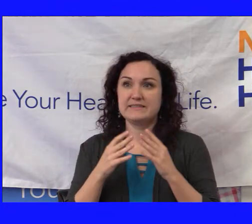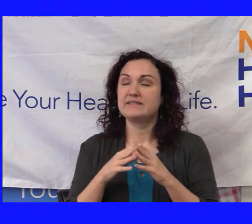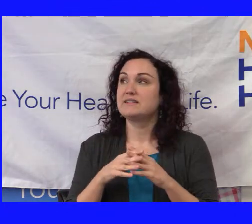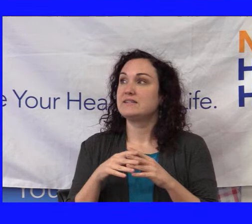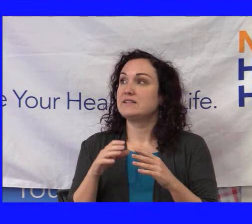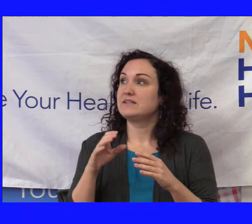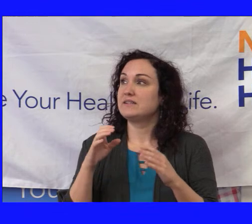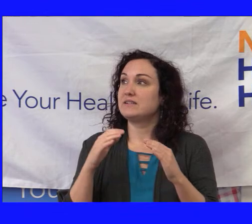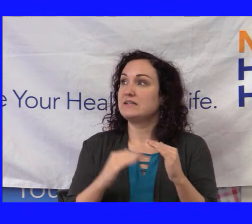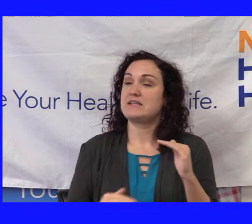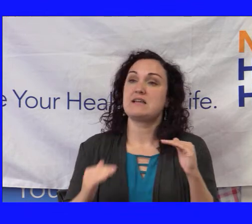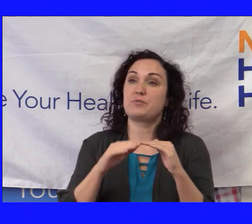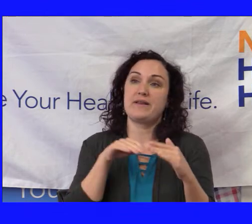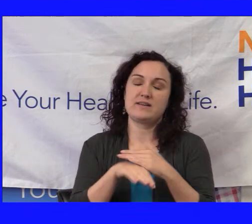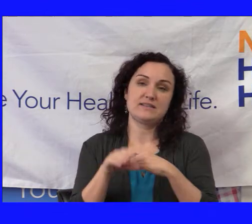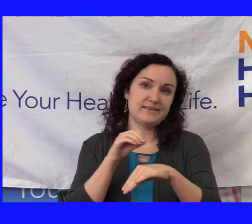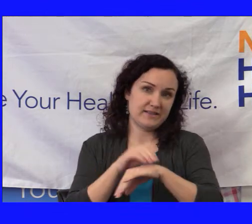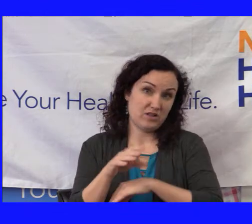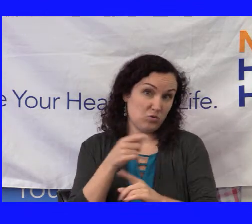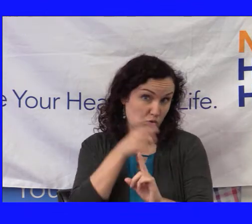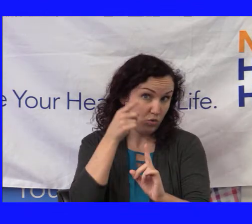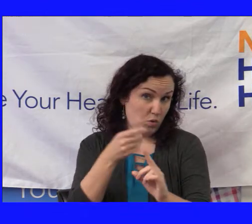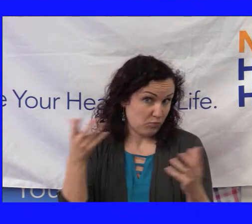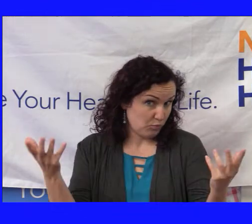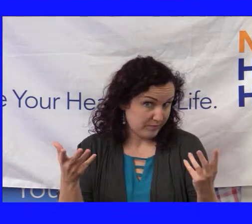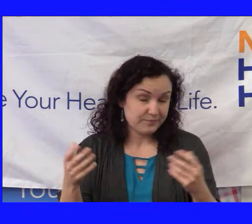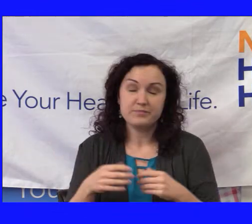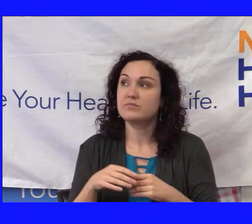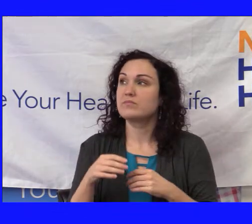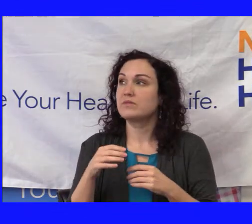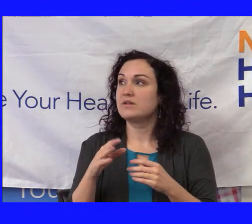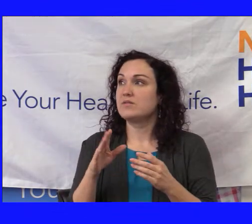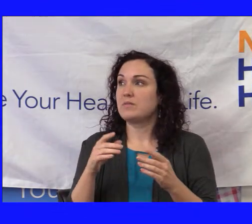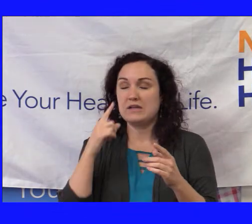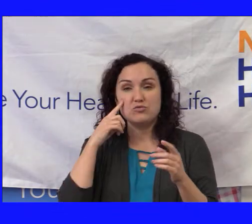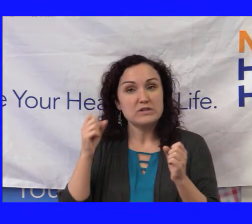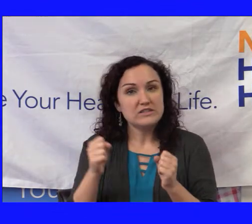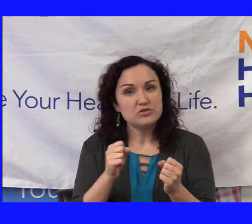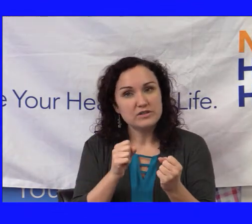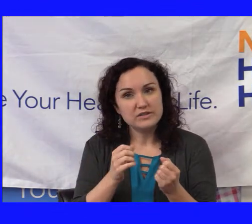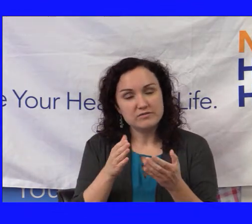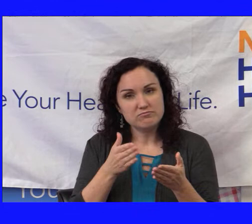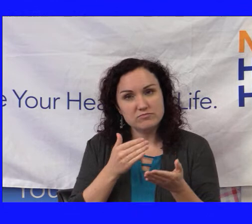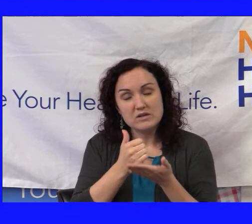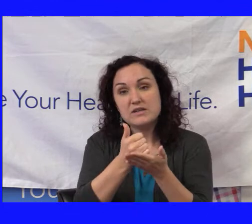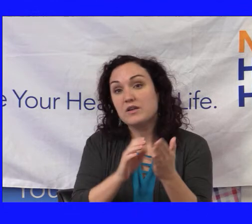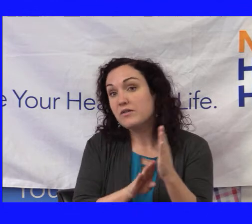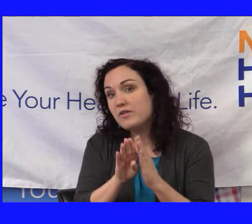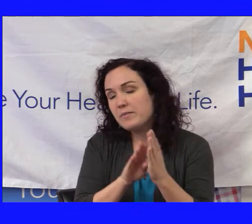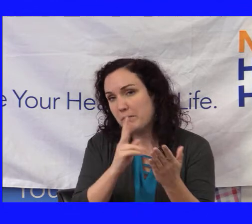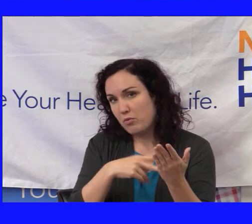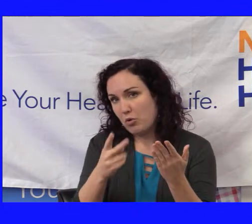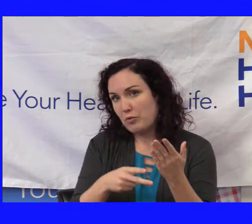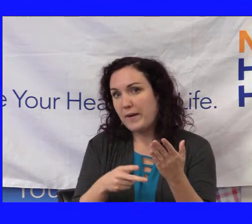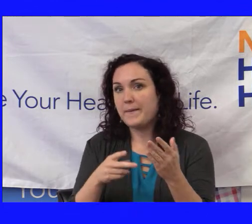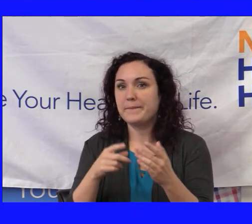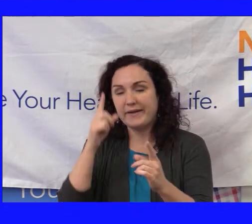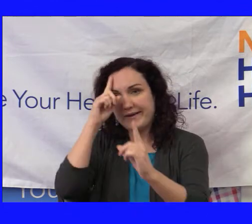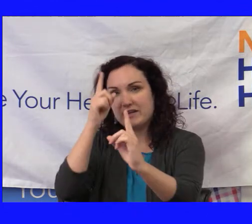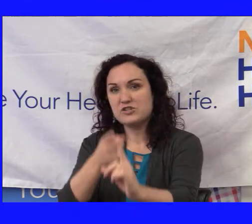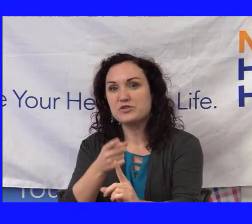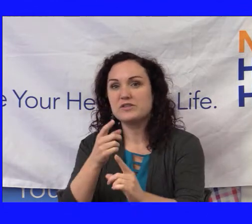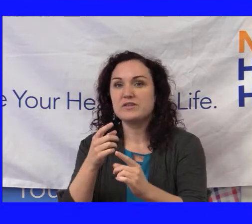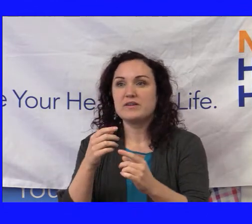Access Council, the goal of the council is to provide strategic direction for the development of programs and initiatives aimed at